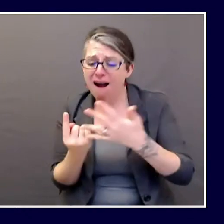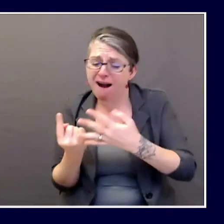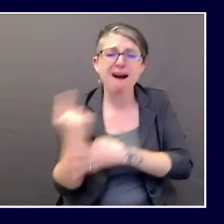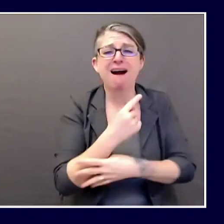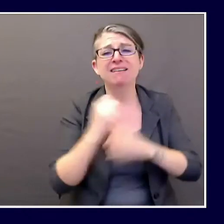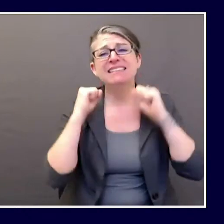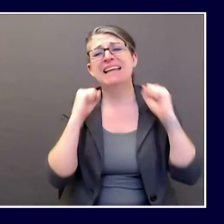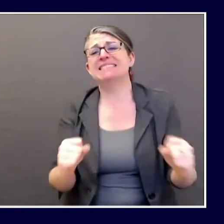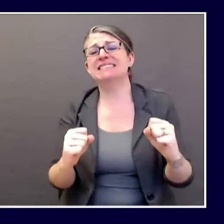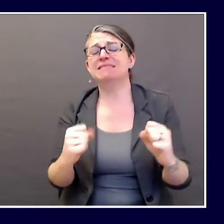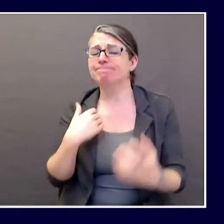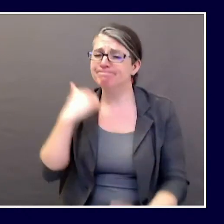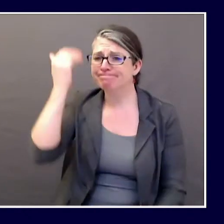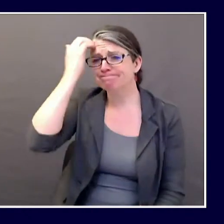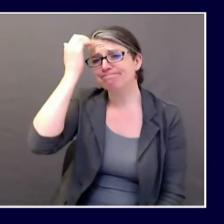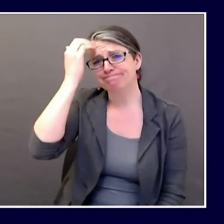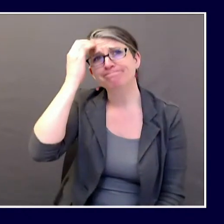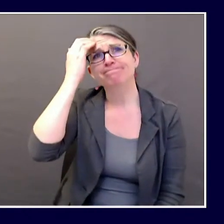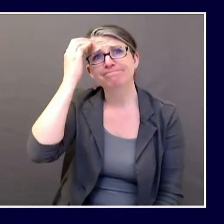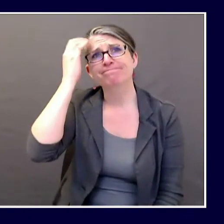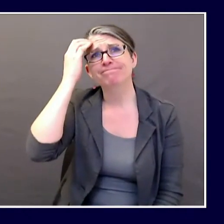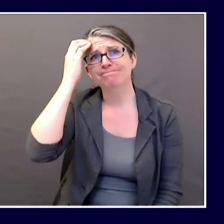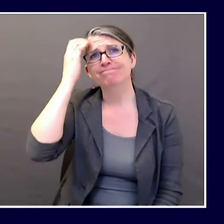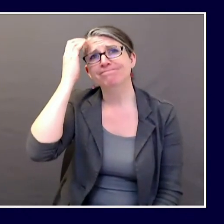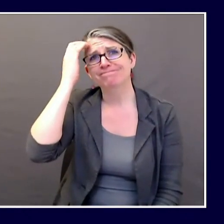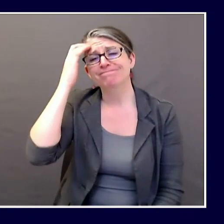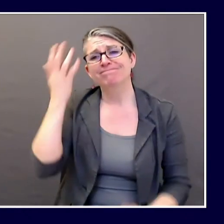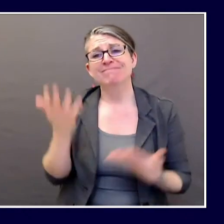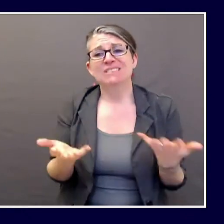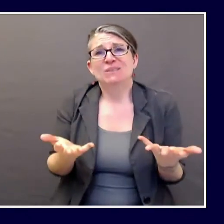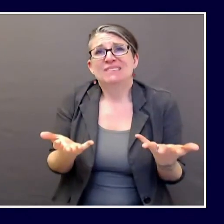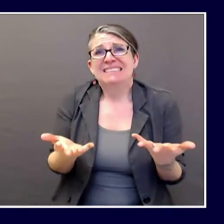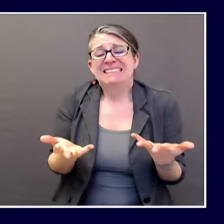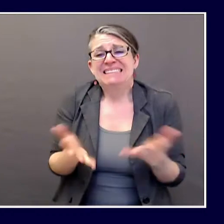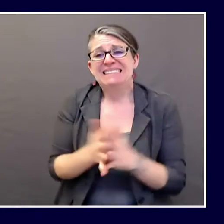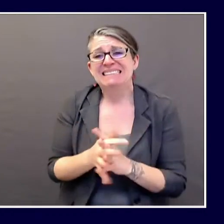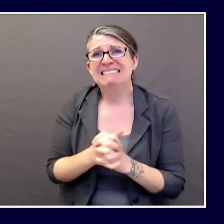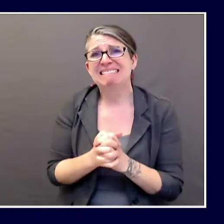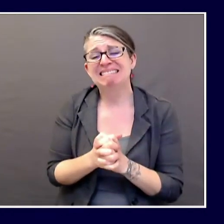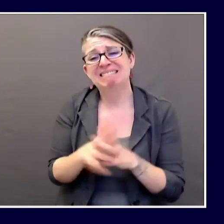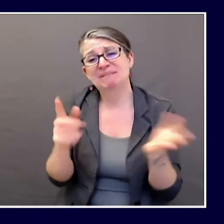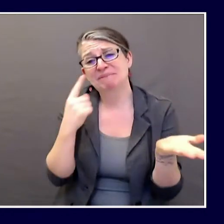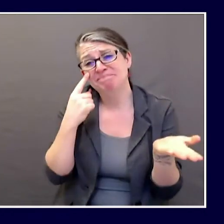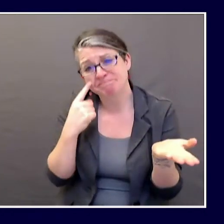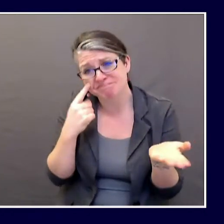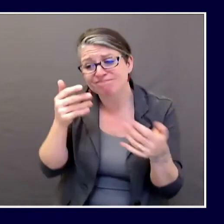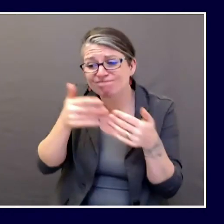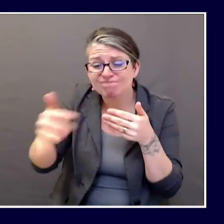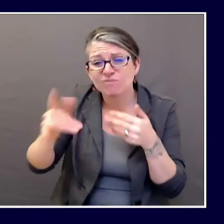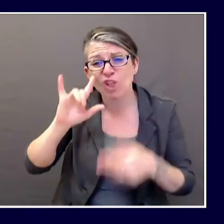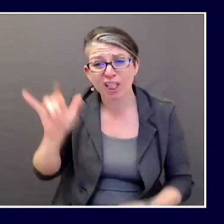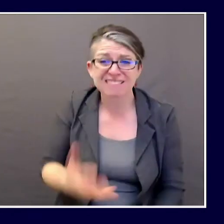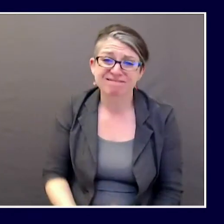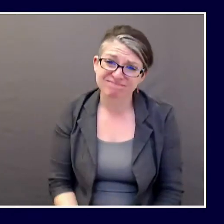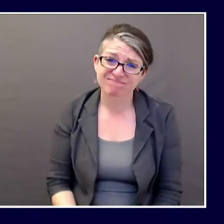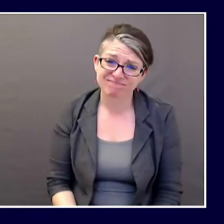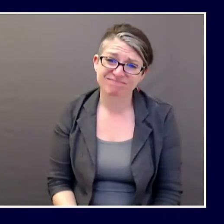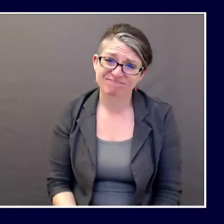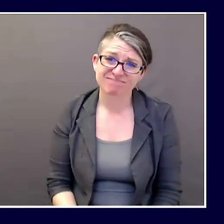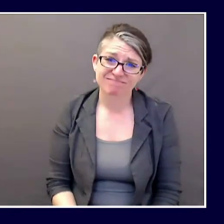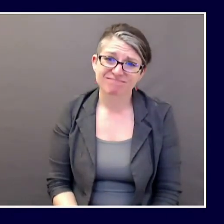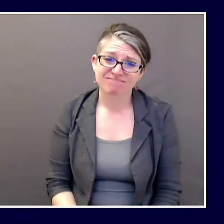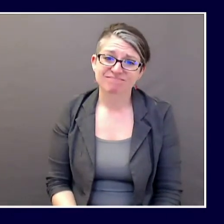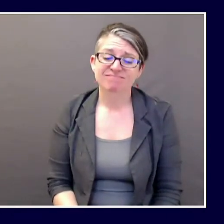can outrun these variants and outrun new cases, it's optimistic, but can't take that to the bank yet. So a